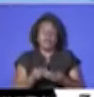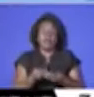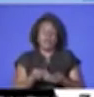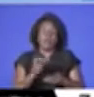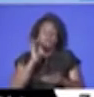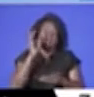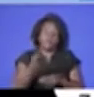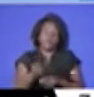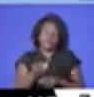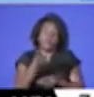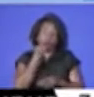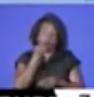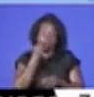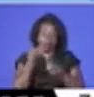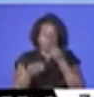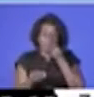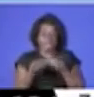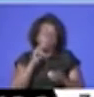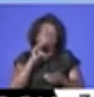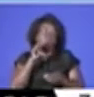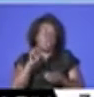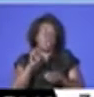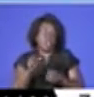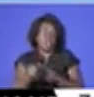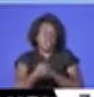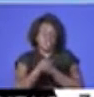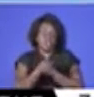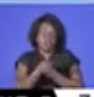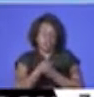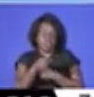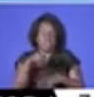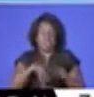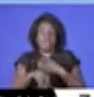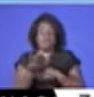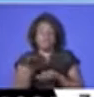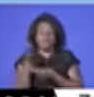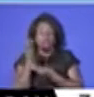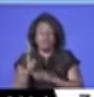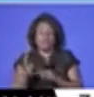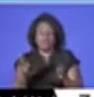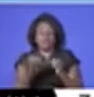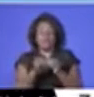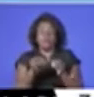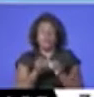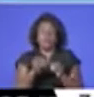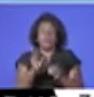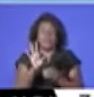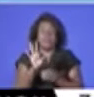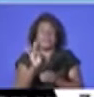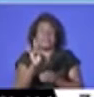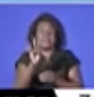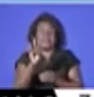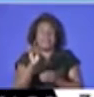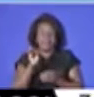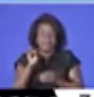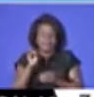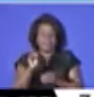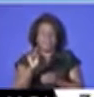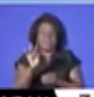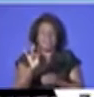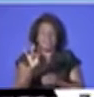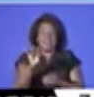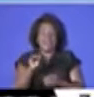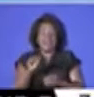region's food and nutrition security. In the Bahamas, more than 70 to 80% of food